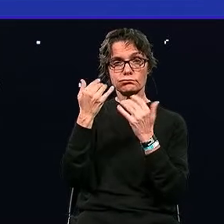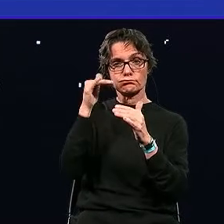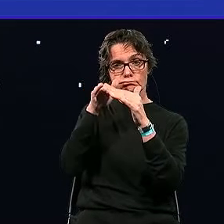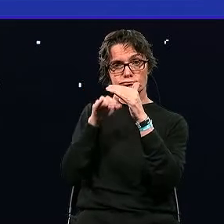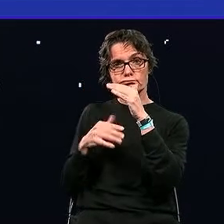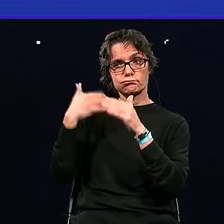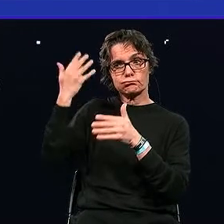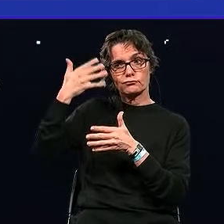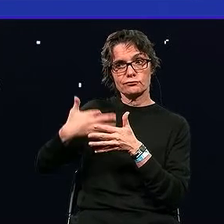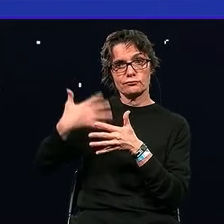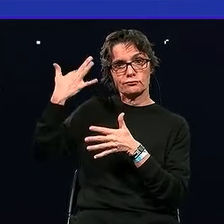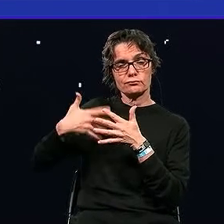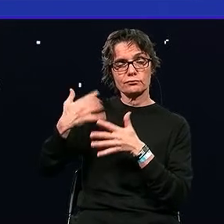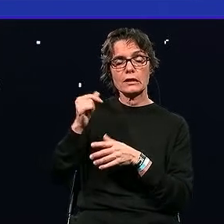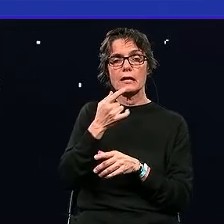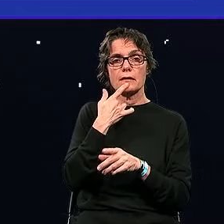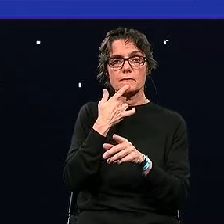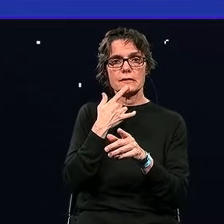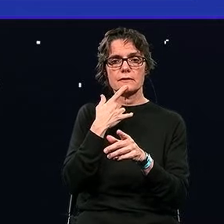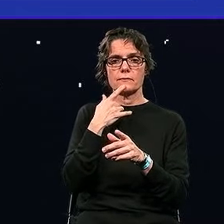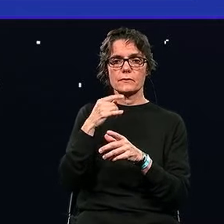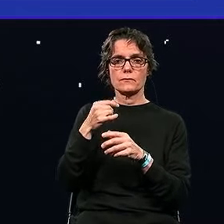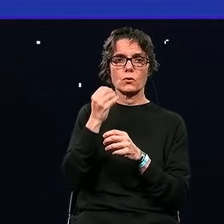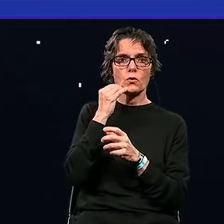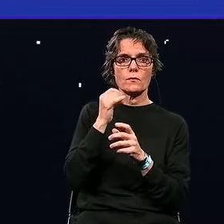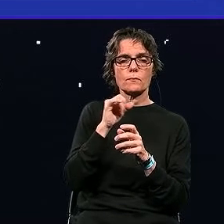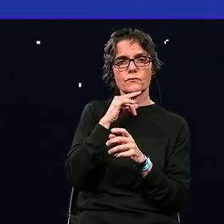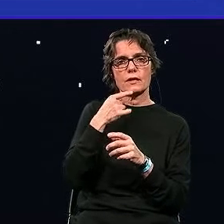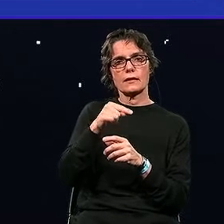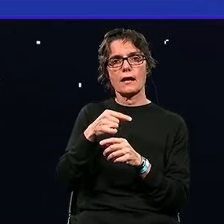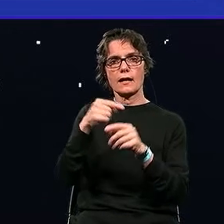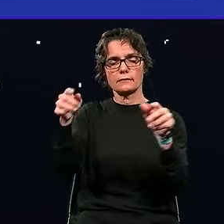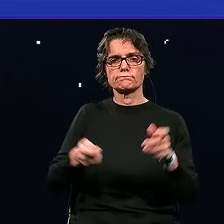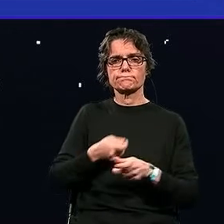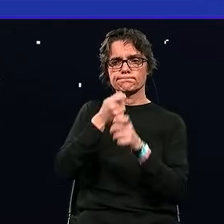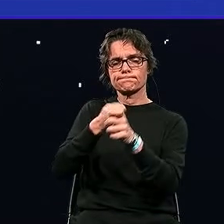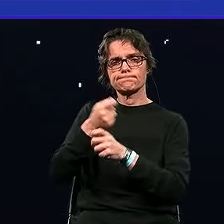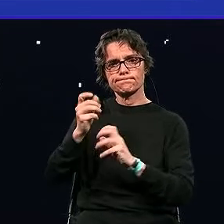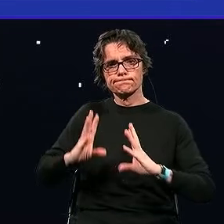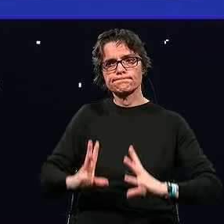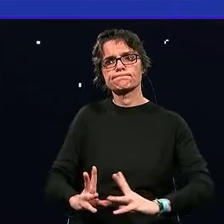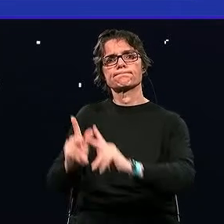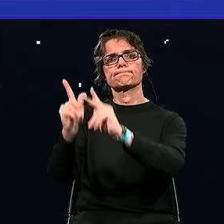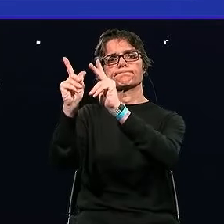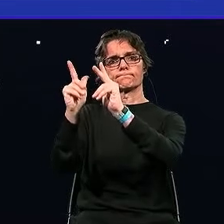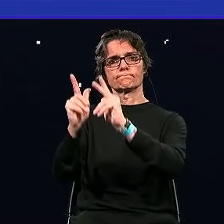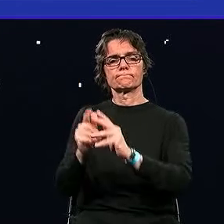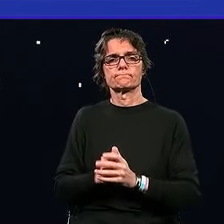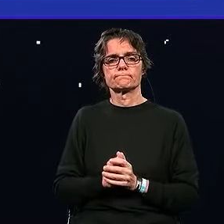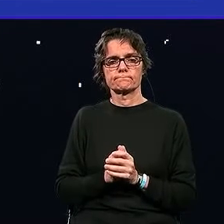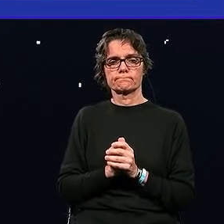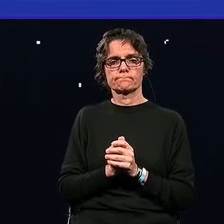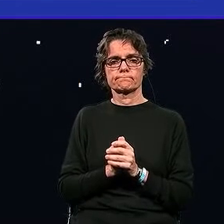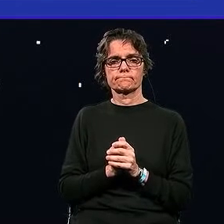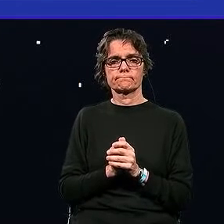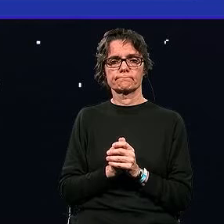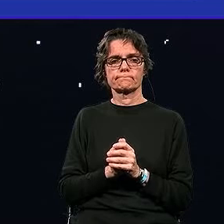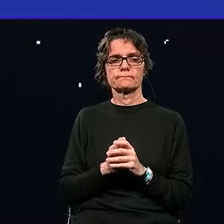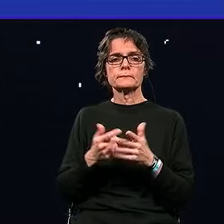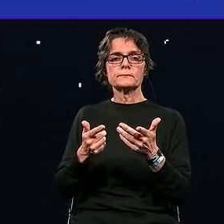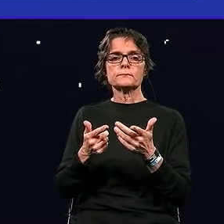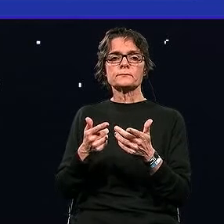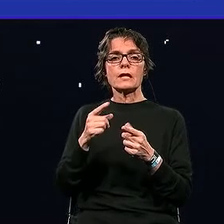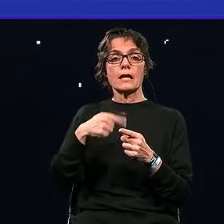can come up with some very smart ways of improving the productivity of nature, of agriculture. Capgemini